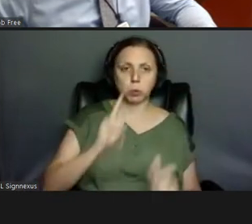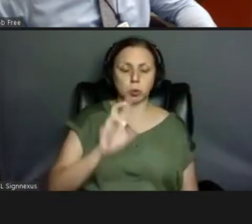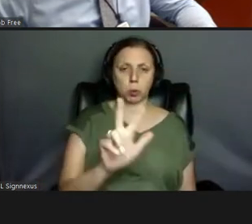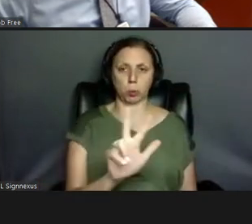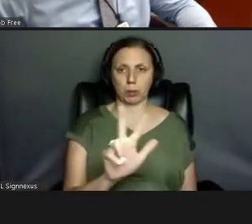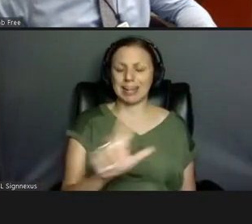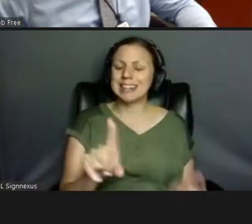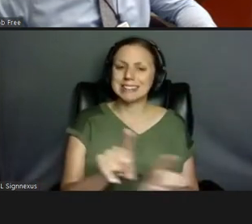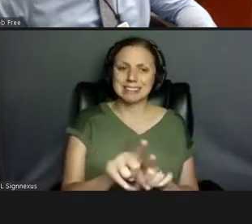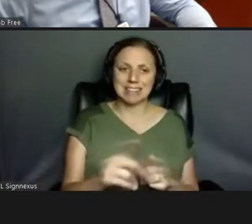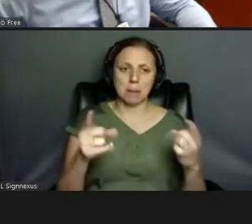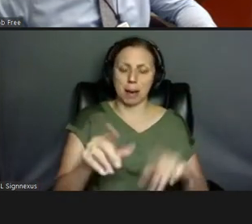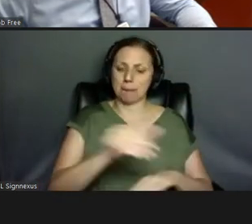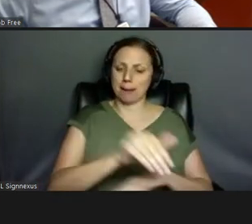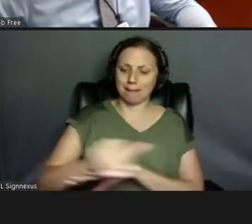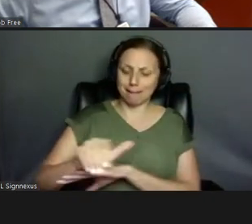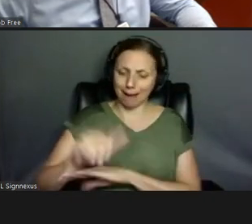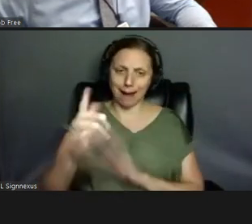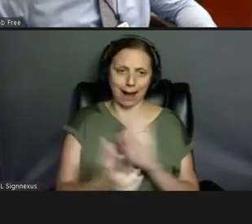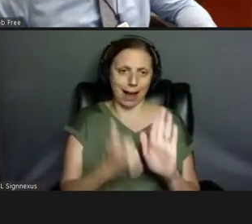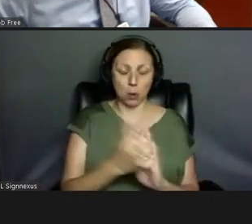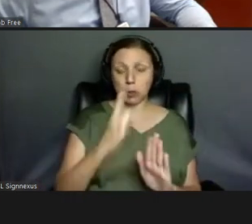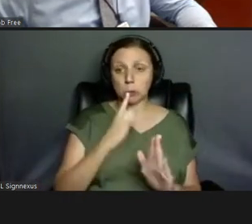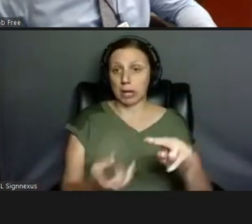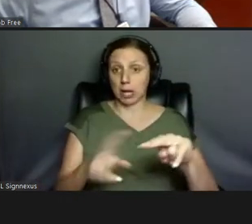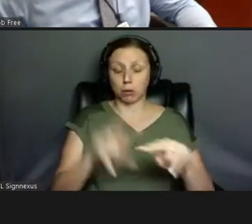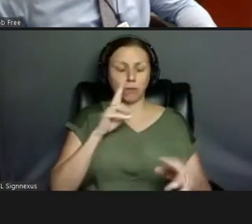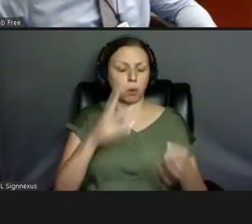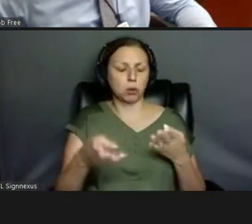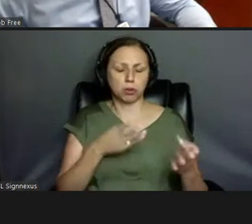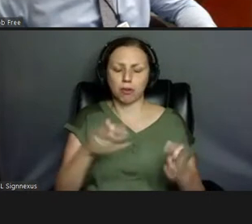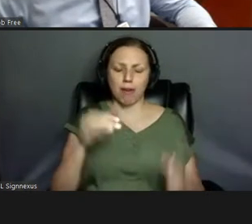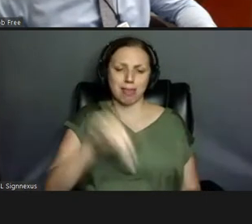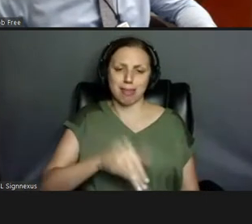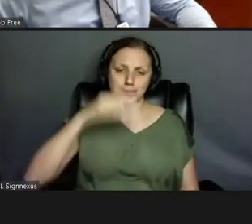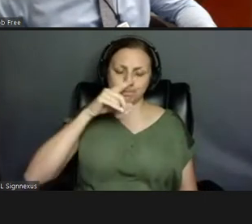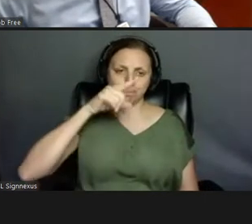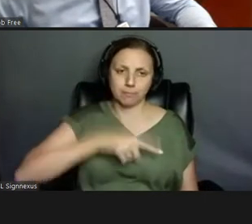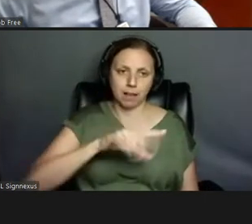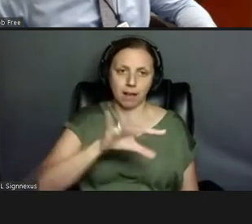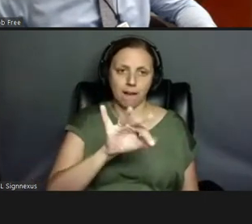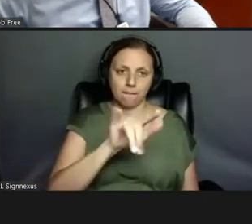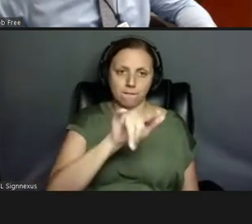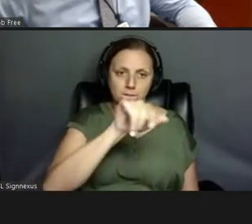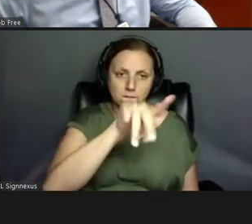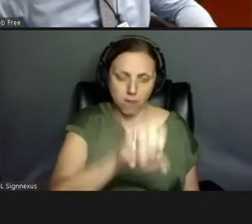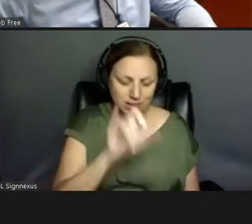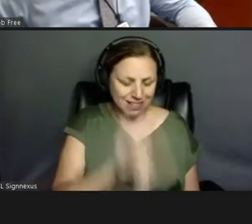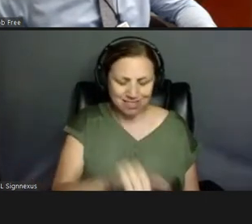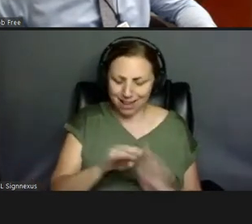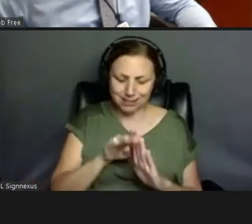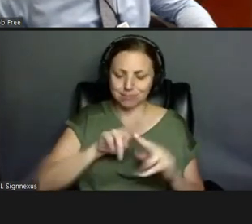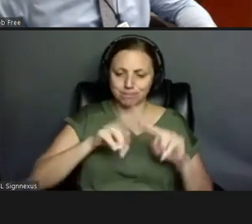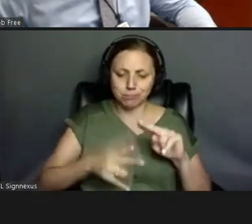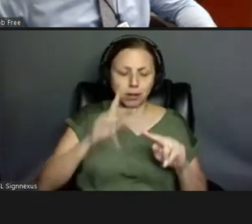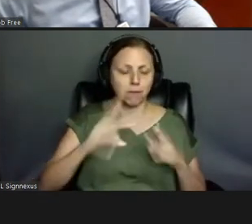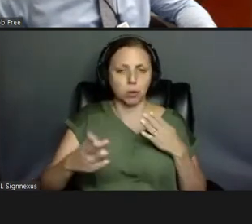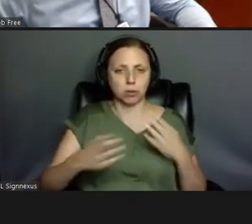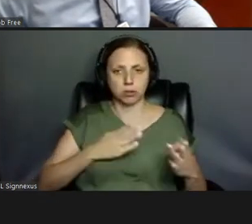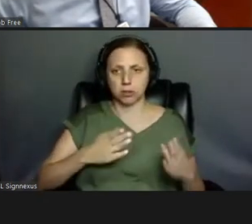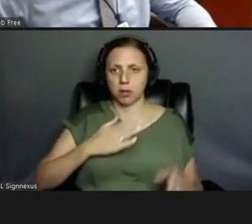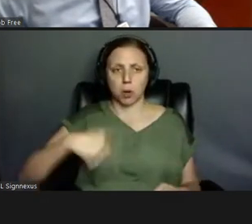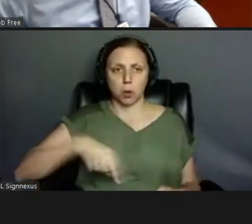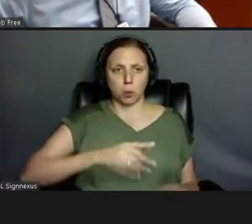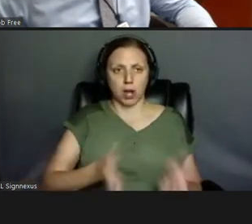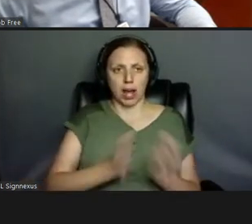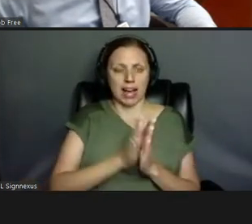in the PA hour. To say that there's an increase in service is just false. And this is a huge decrease in service. And we ask that you please stop claiming otherwise.